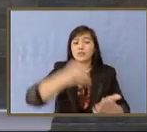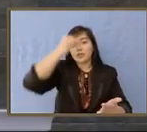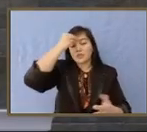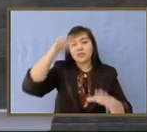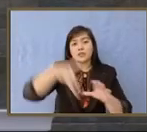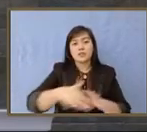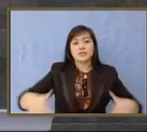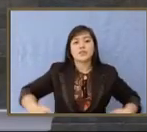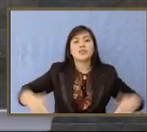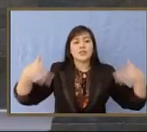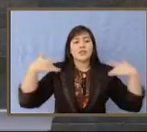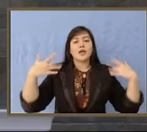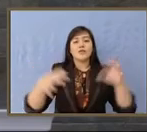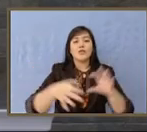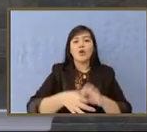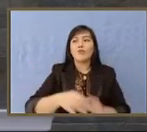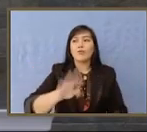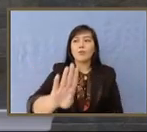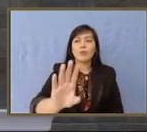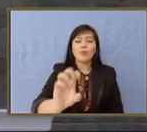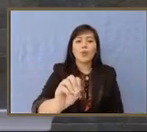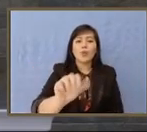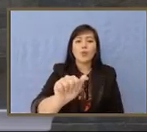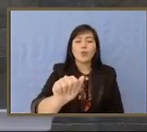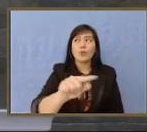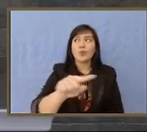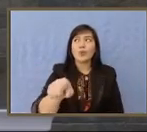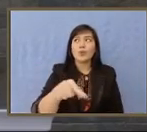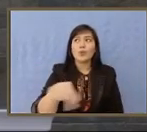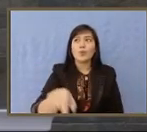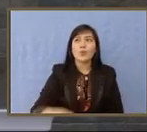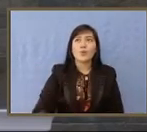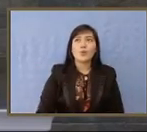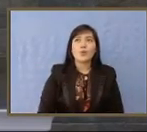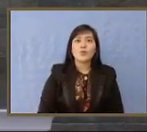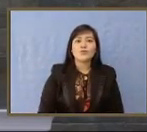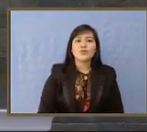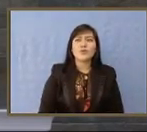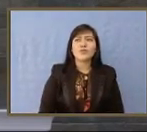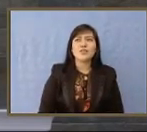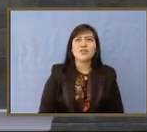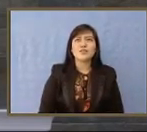redeemer of Ruth. Hindi po yung kinsman, ha? Kinsman. Okay?